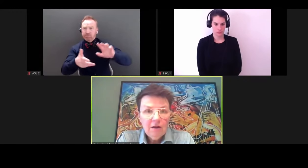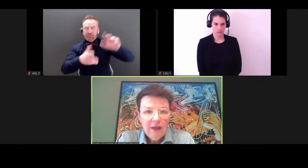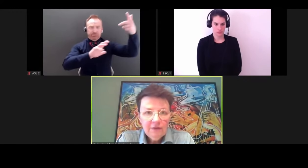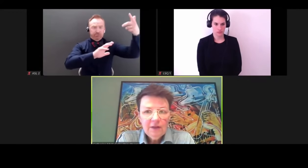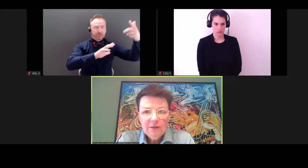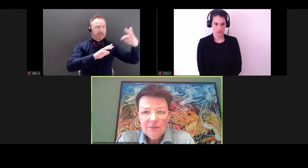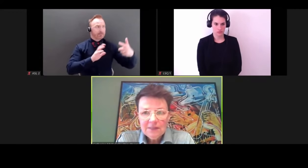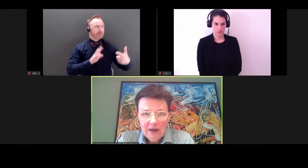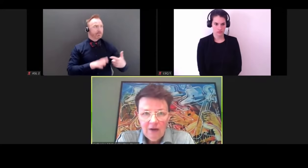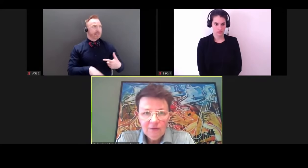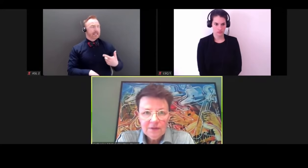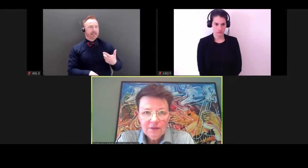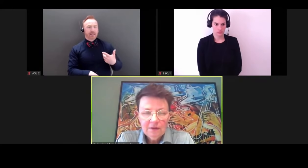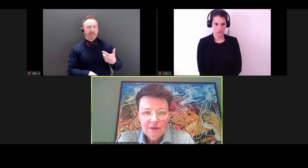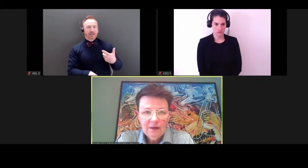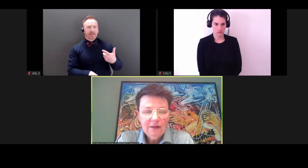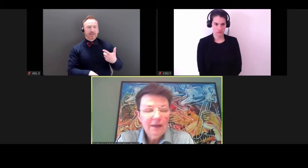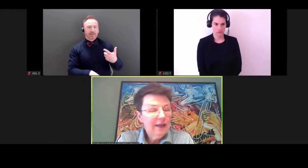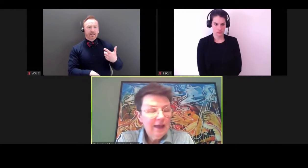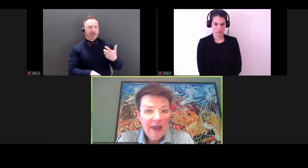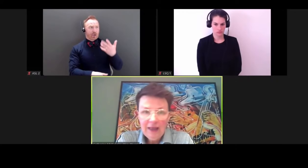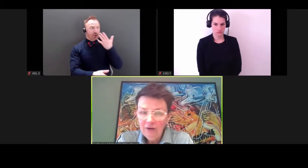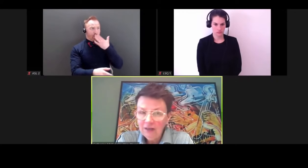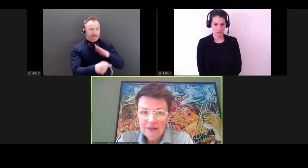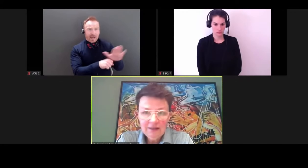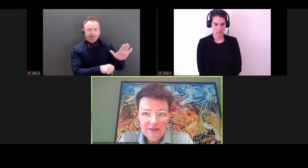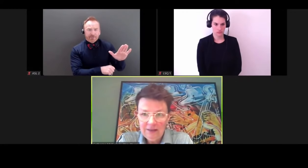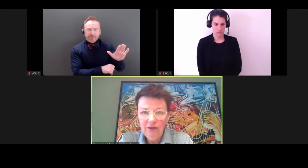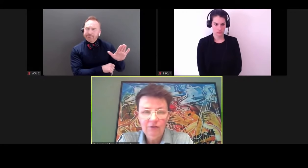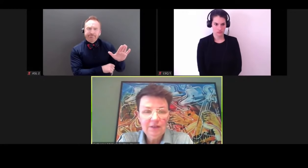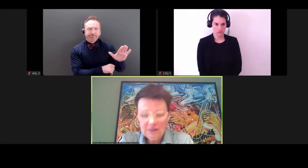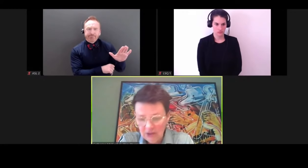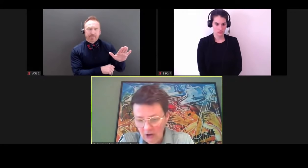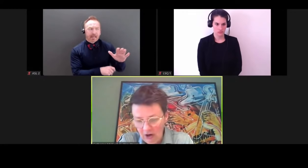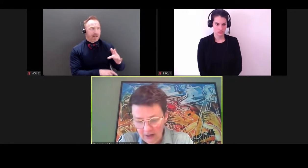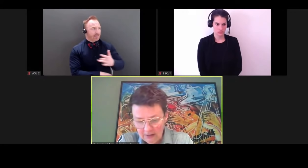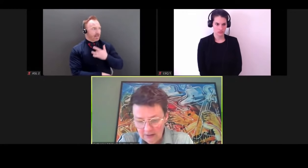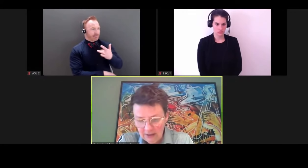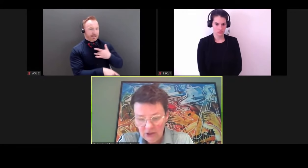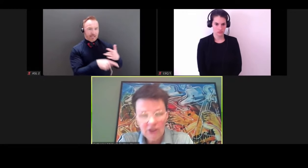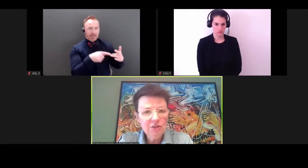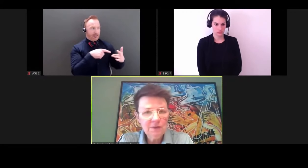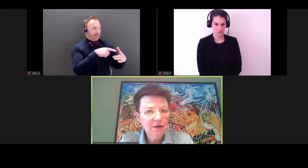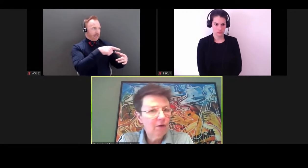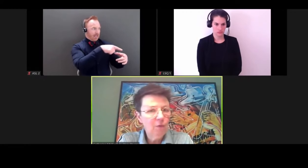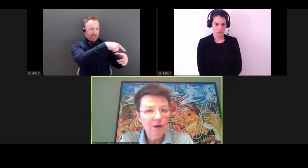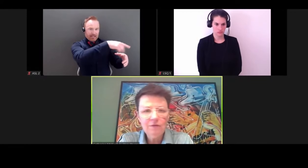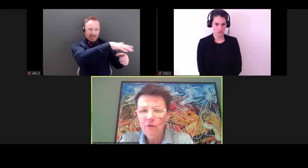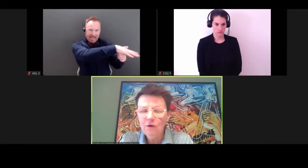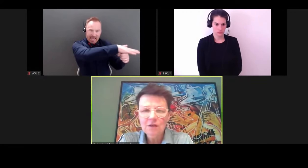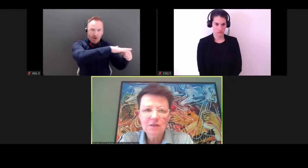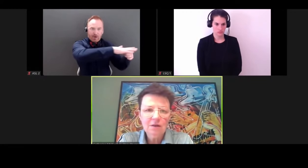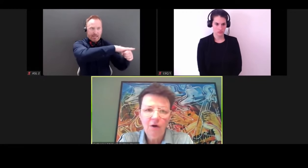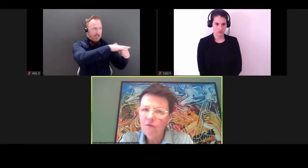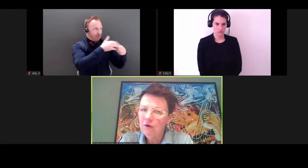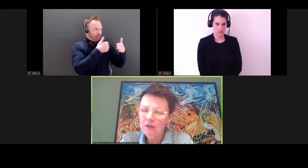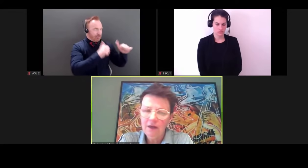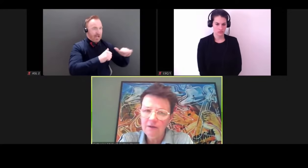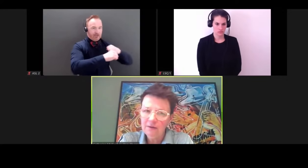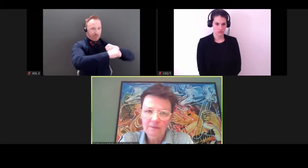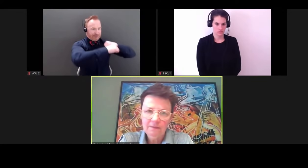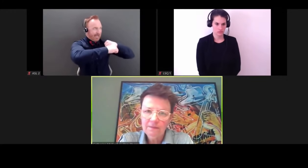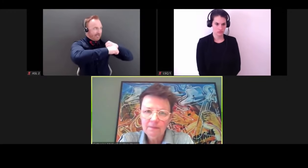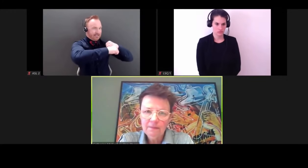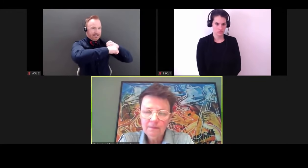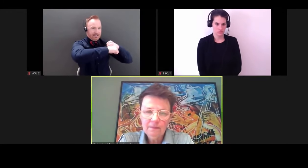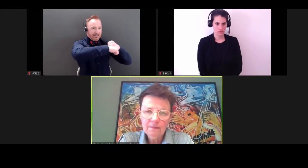They are left to themselves. It cannot continue. This is not a judgment on one force over another.